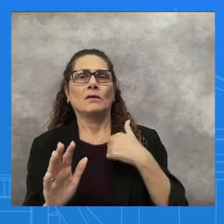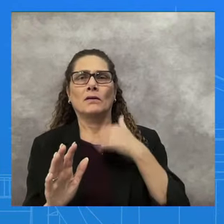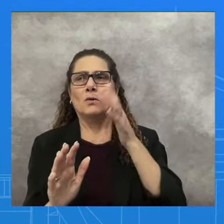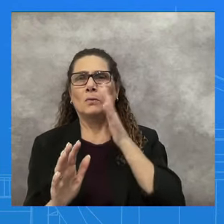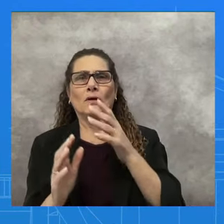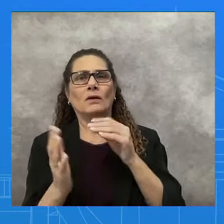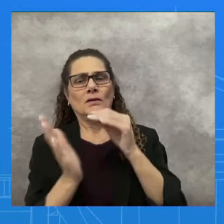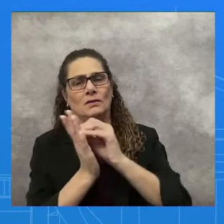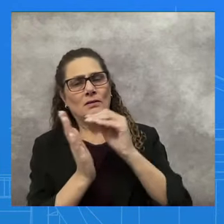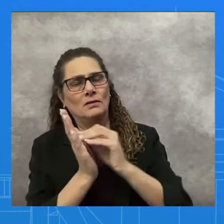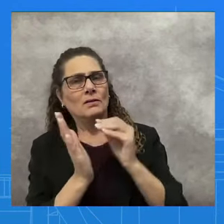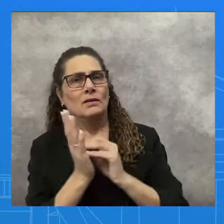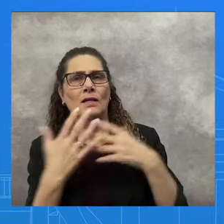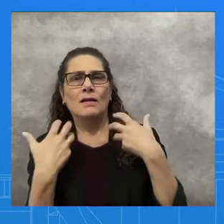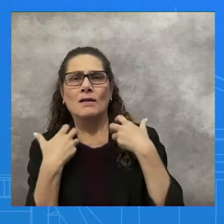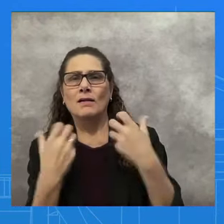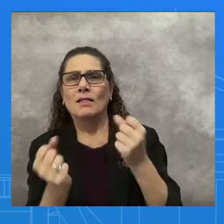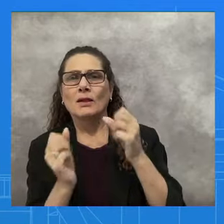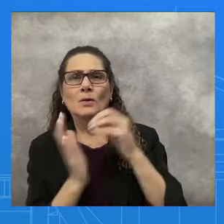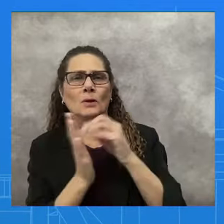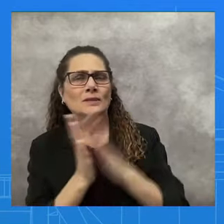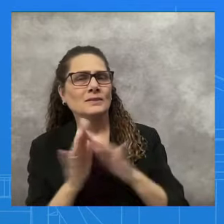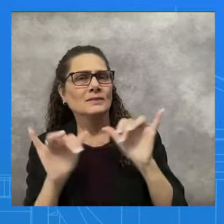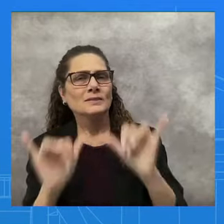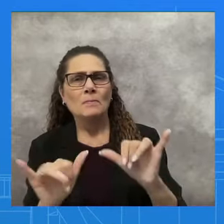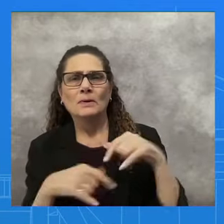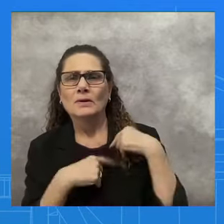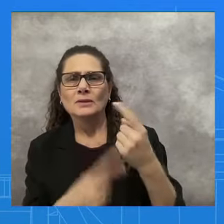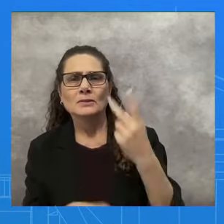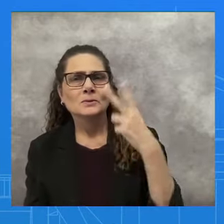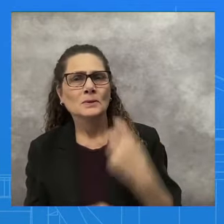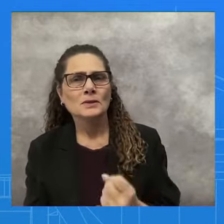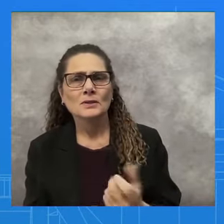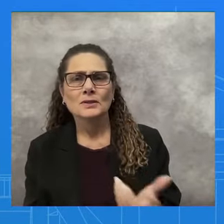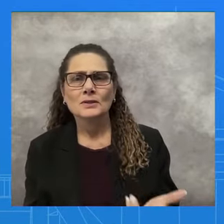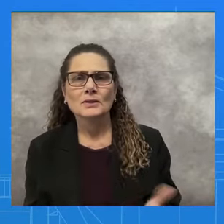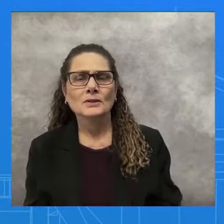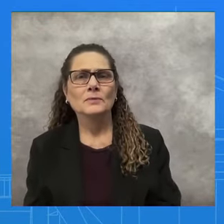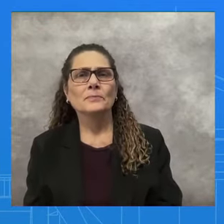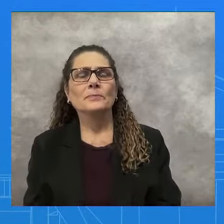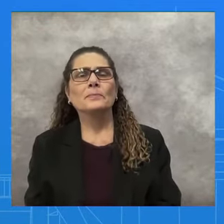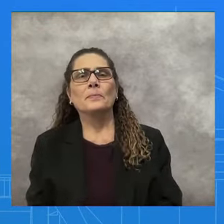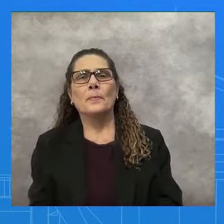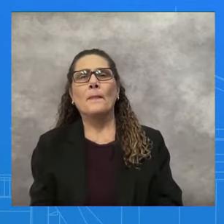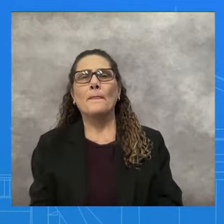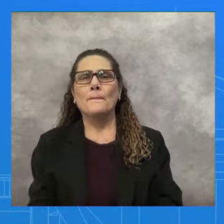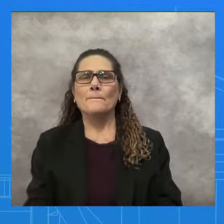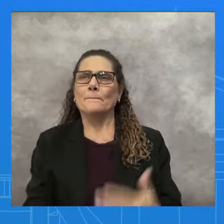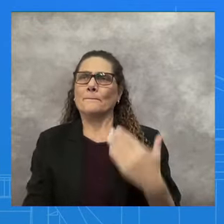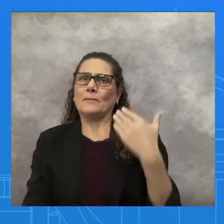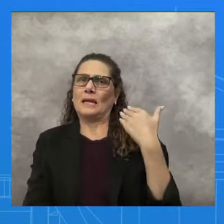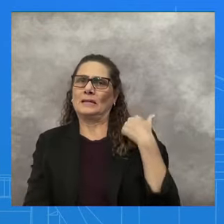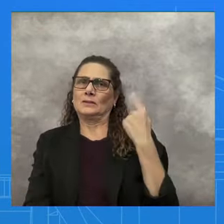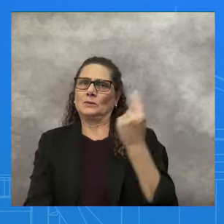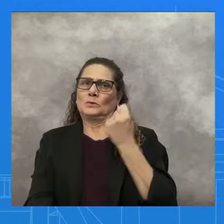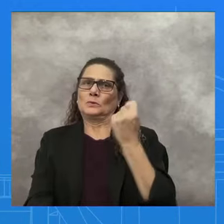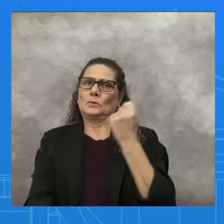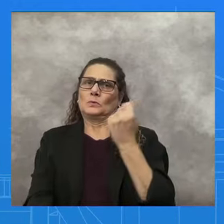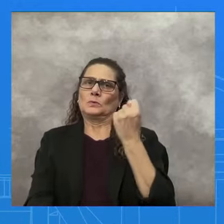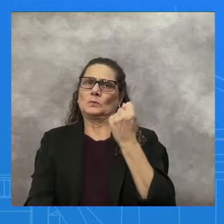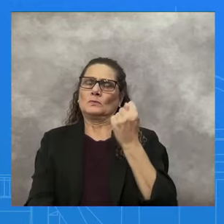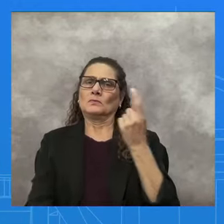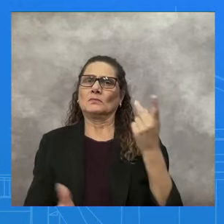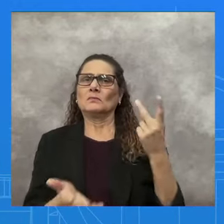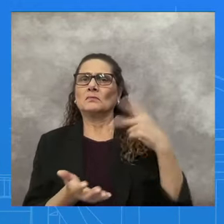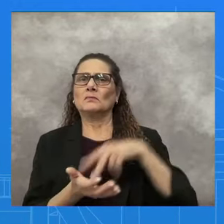So, okay. Yeah, on Tuesday, President Biden came out and he said, I'm not going to answer your questions today. I will answer them tomorrow and the day after.